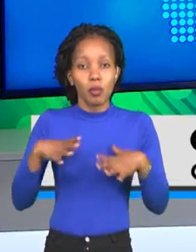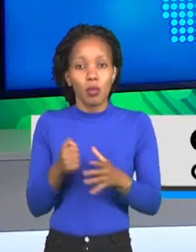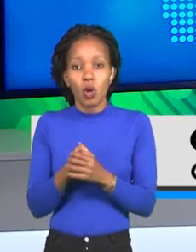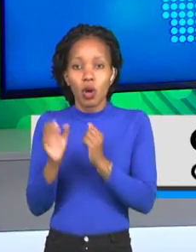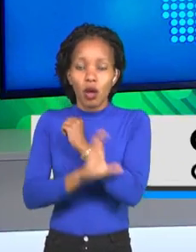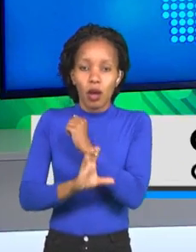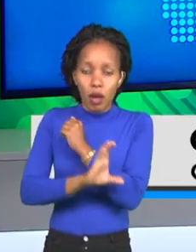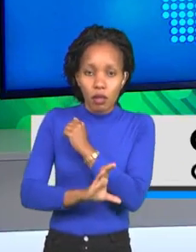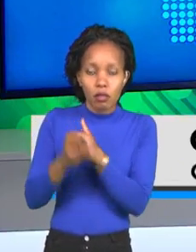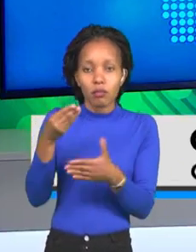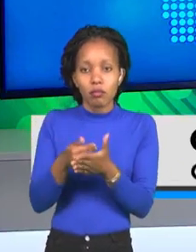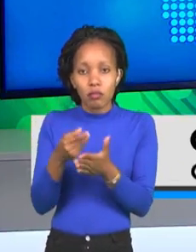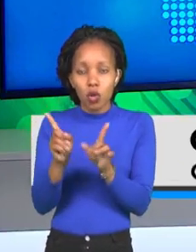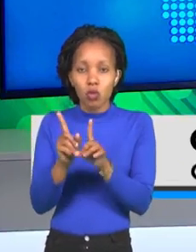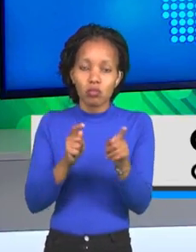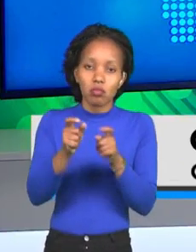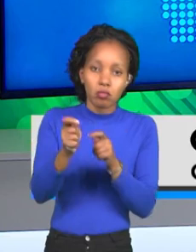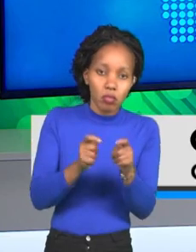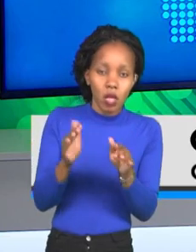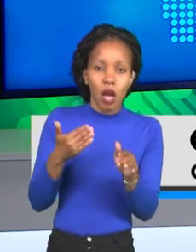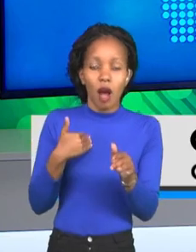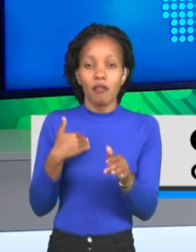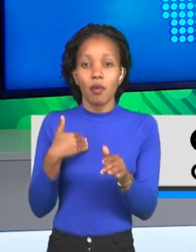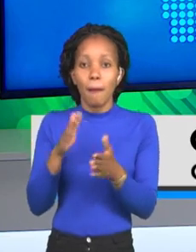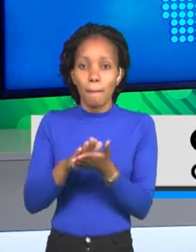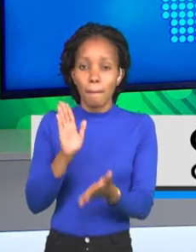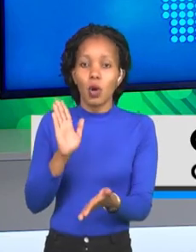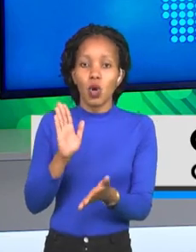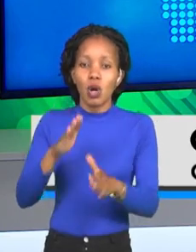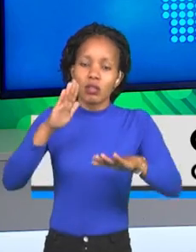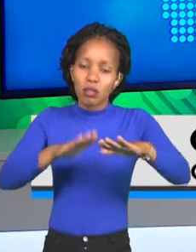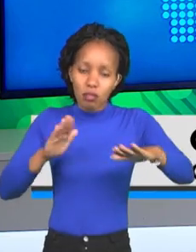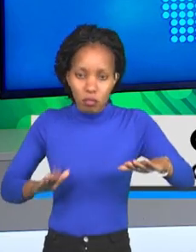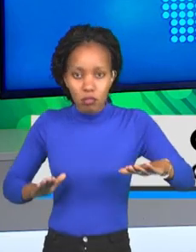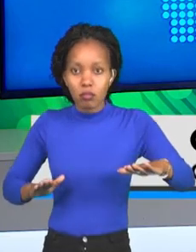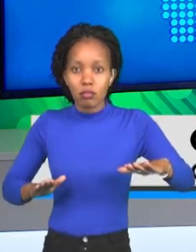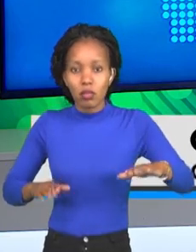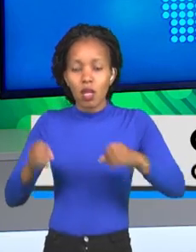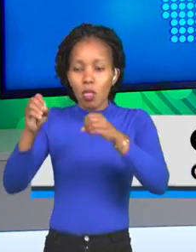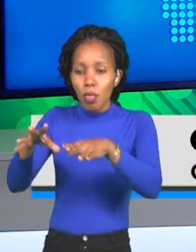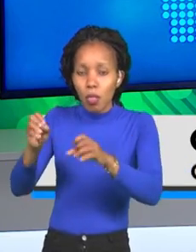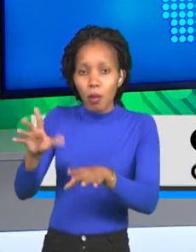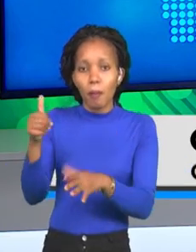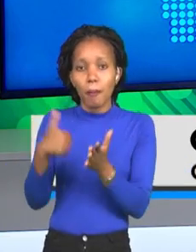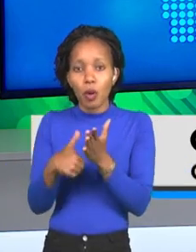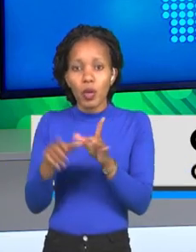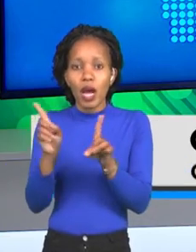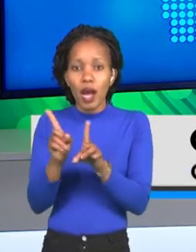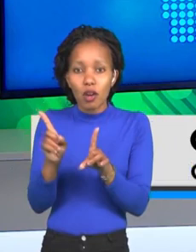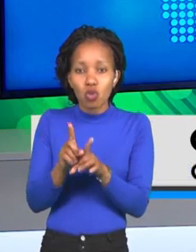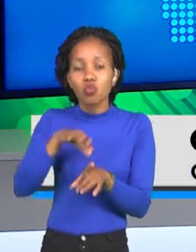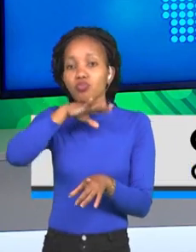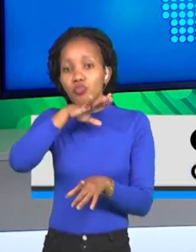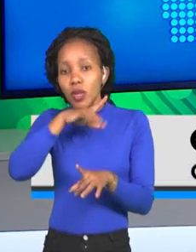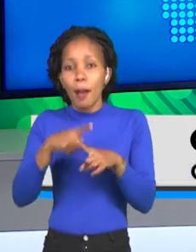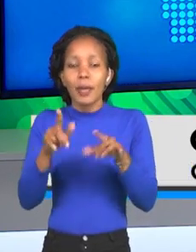country's financial and administrative hub is already plagued by monster traffic jams, widespread waste problems, and rampant pollution. And